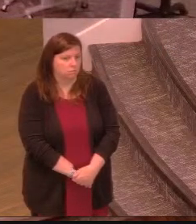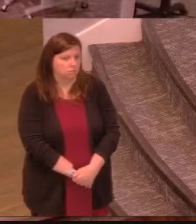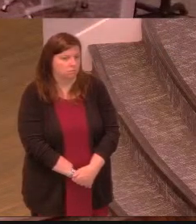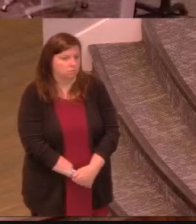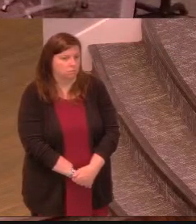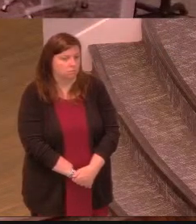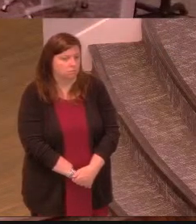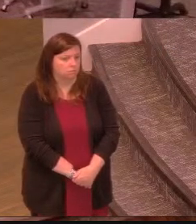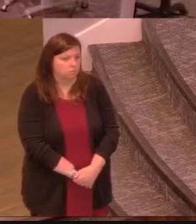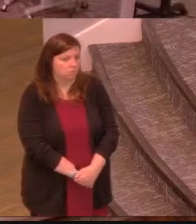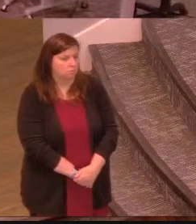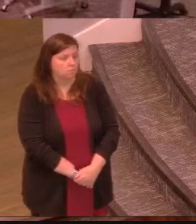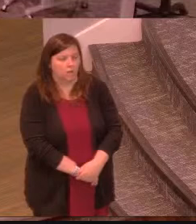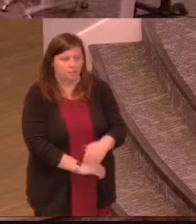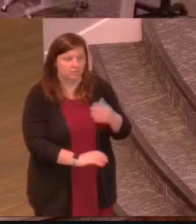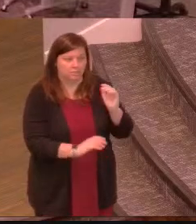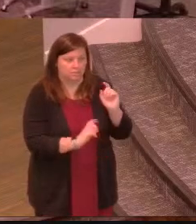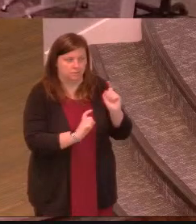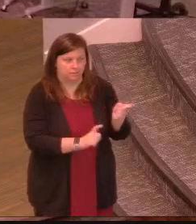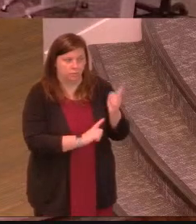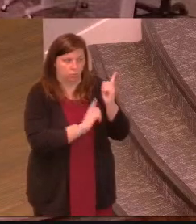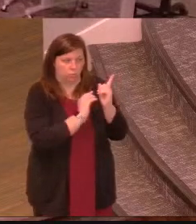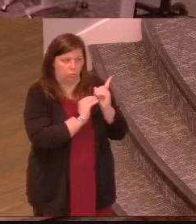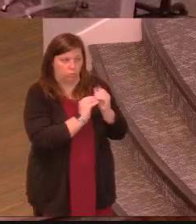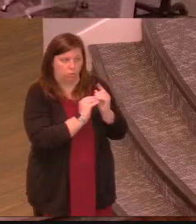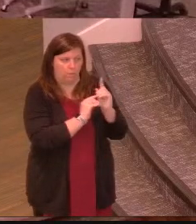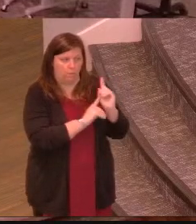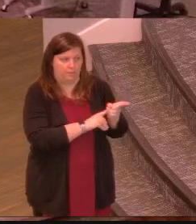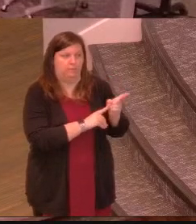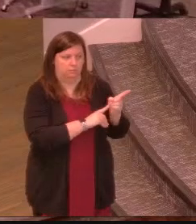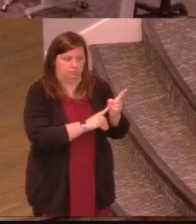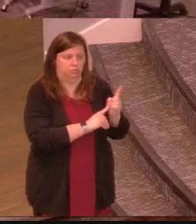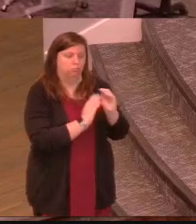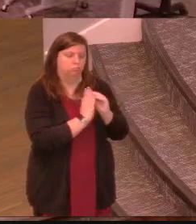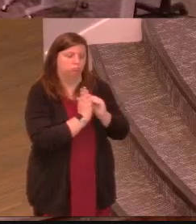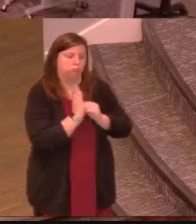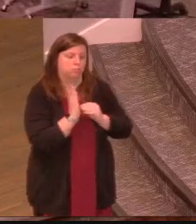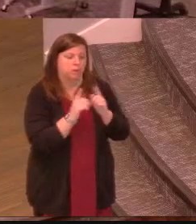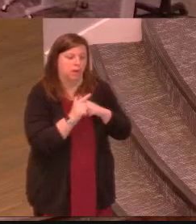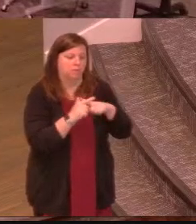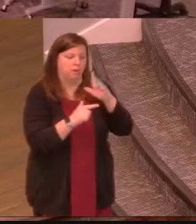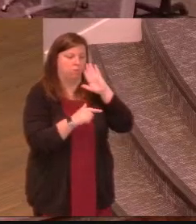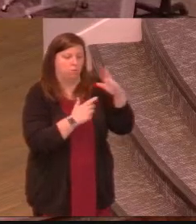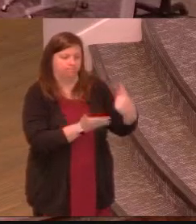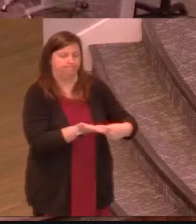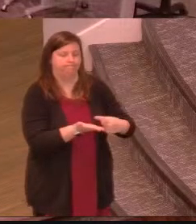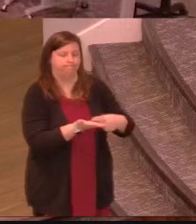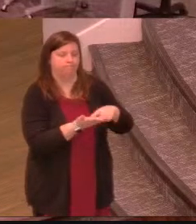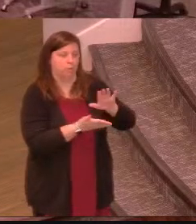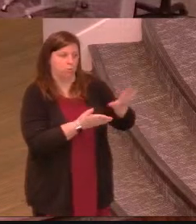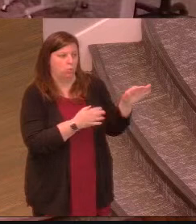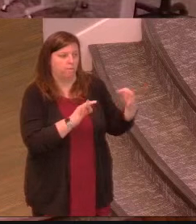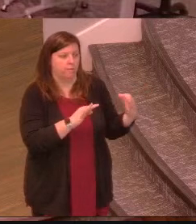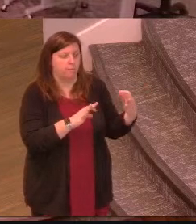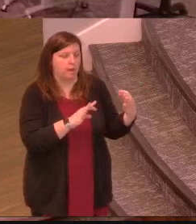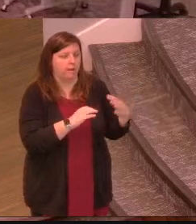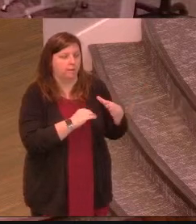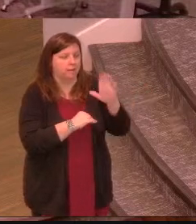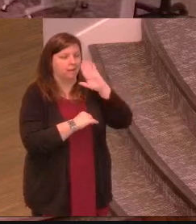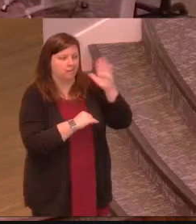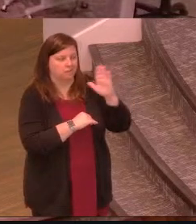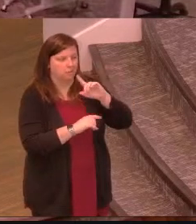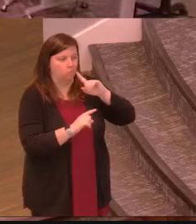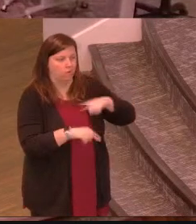So I'll give you just another minute and then open it up for your feedback, and I'll answer a question about the